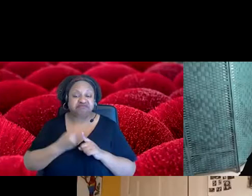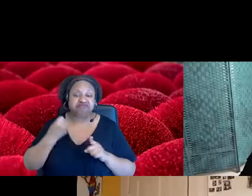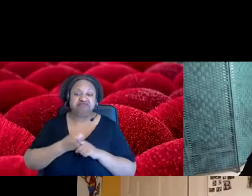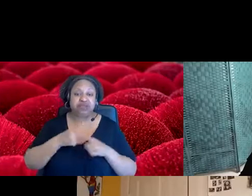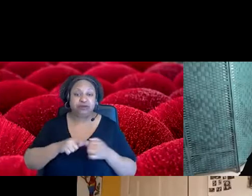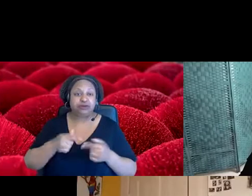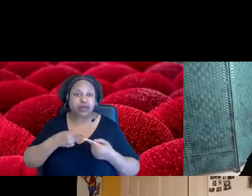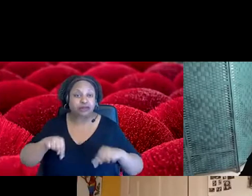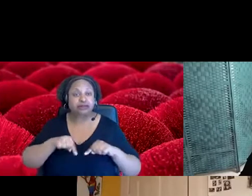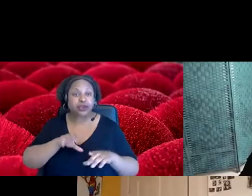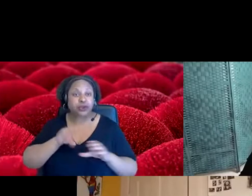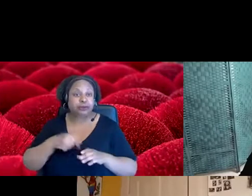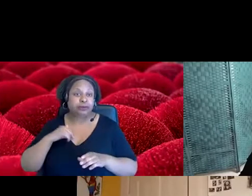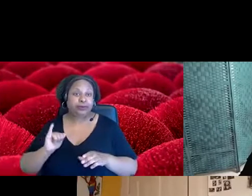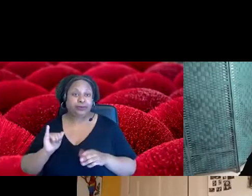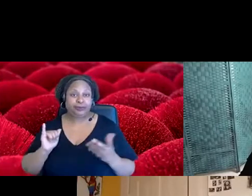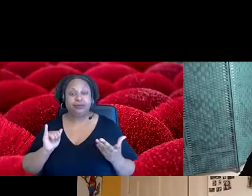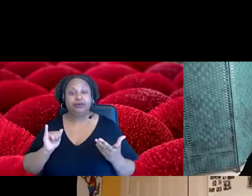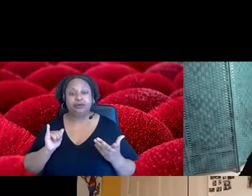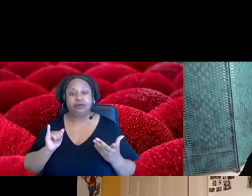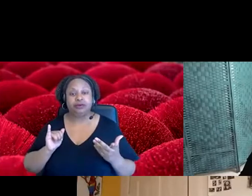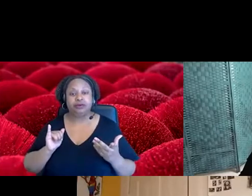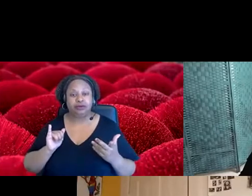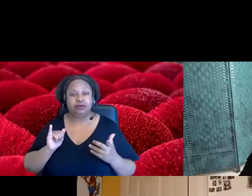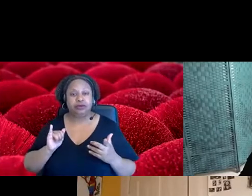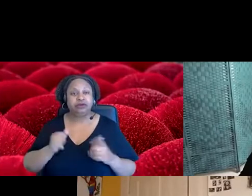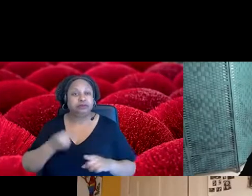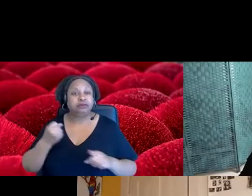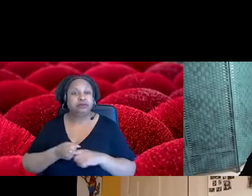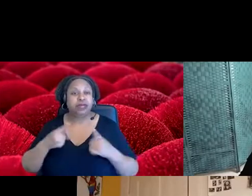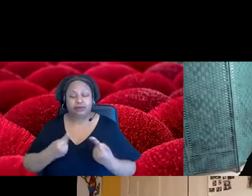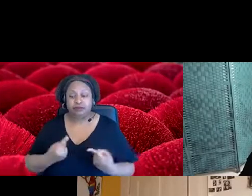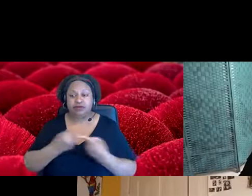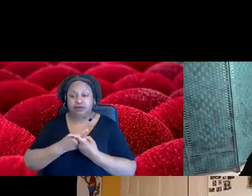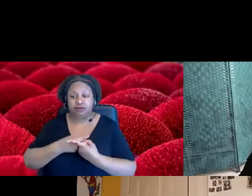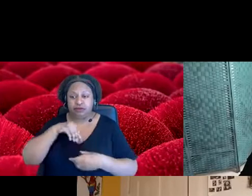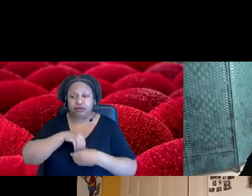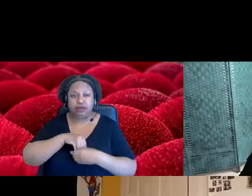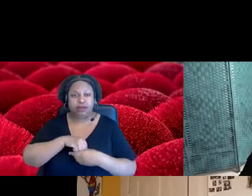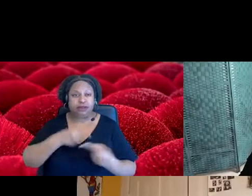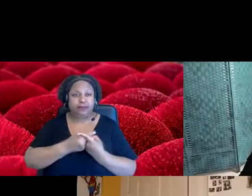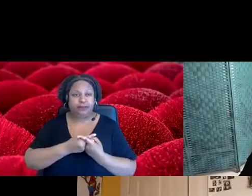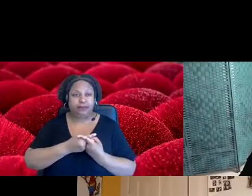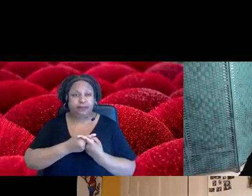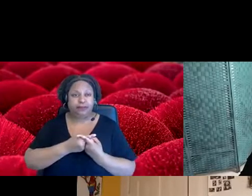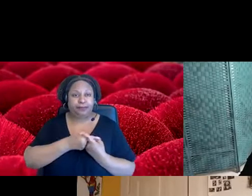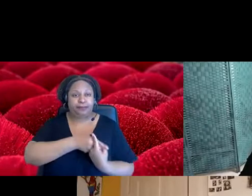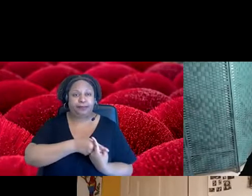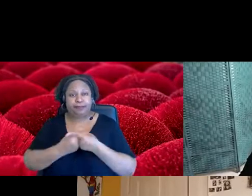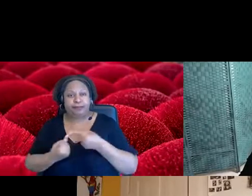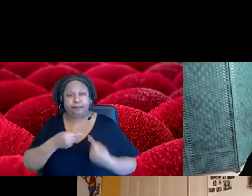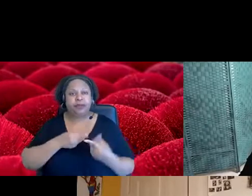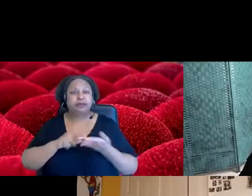just, you know, it creates this huge conflict within me to sort of like to be hyper